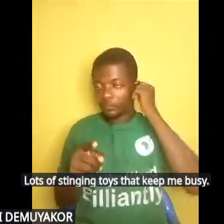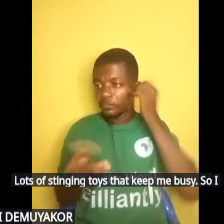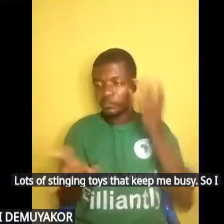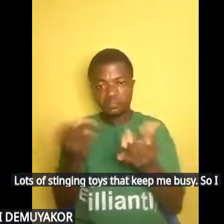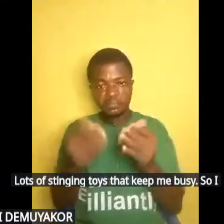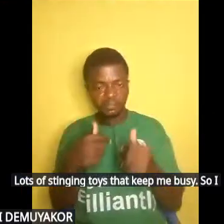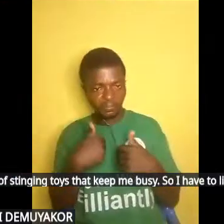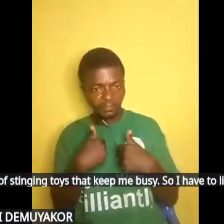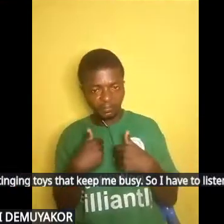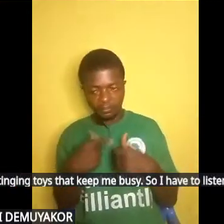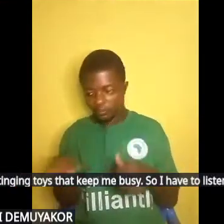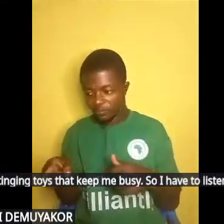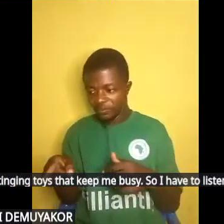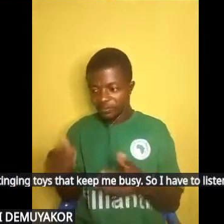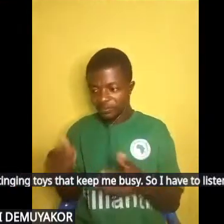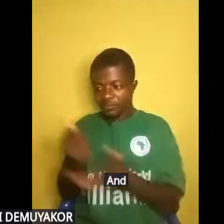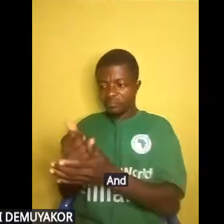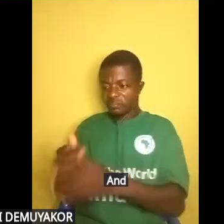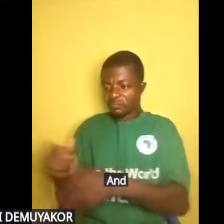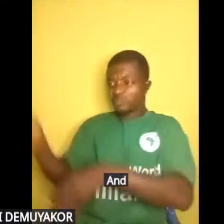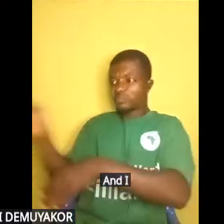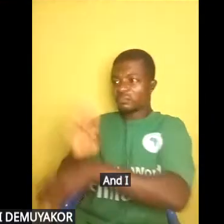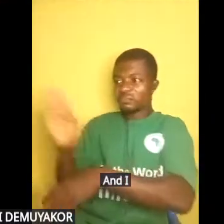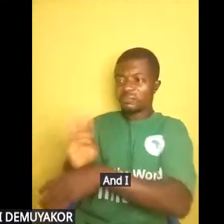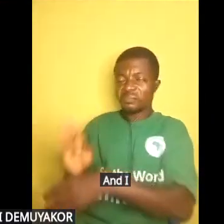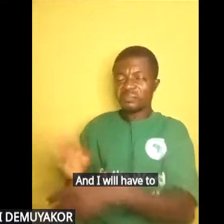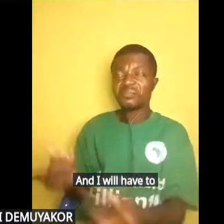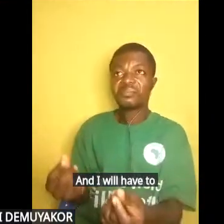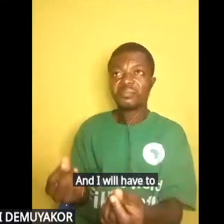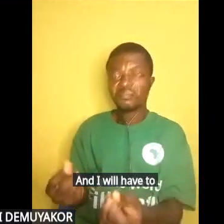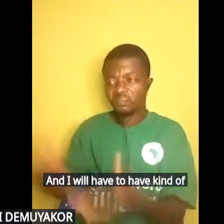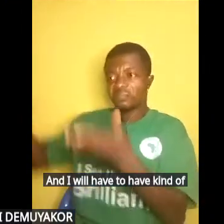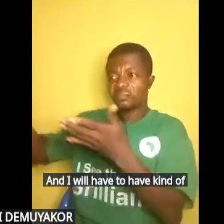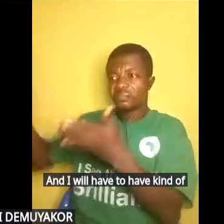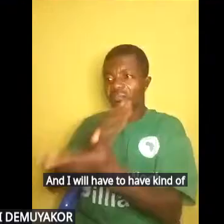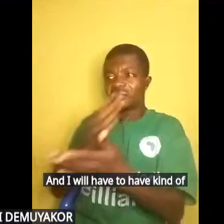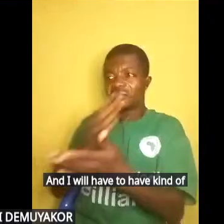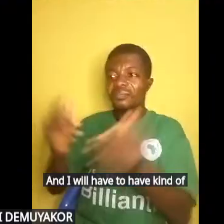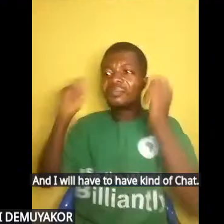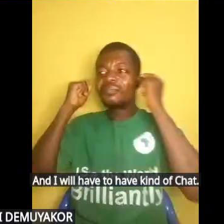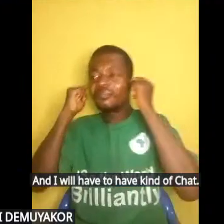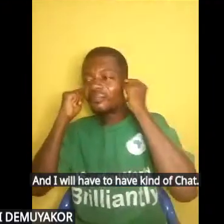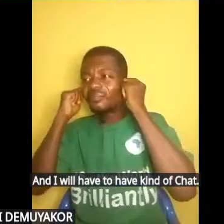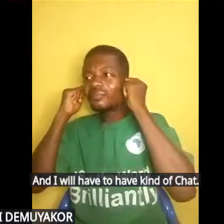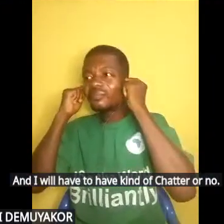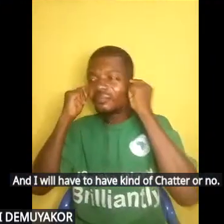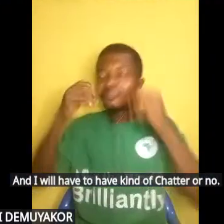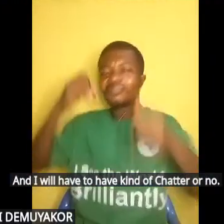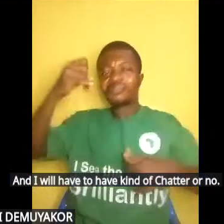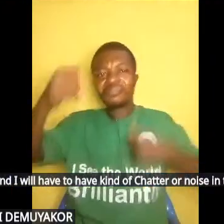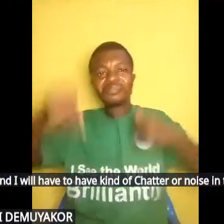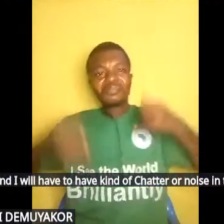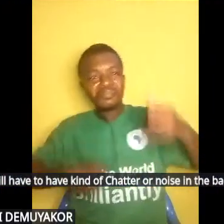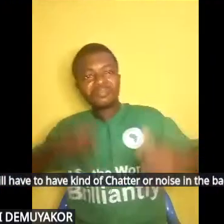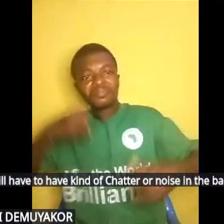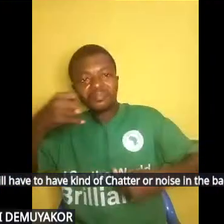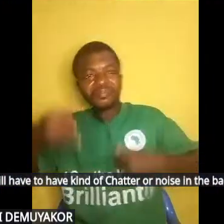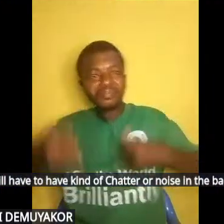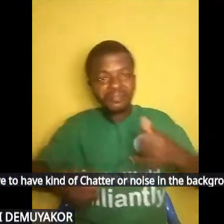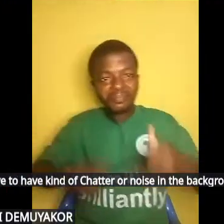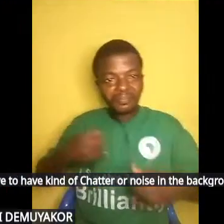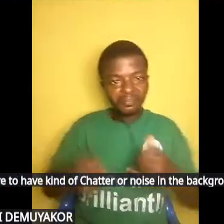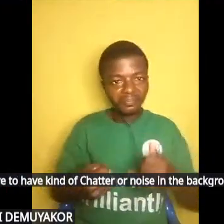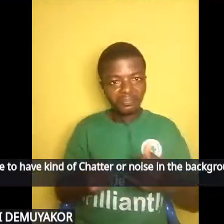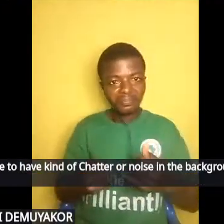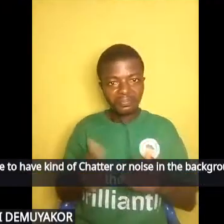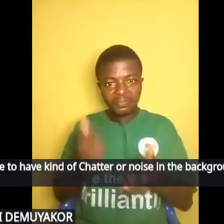listen to music, and I will have to have kind of chatter or noise in the background. And it just keeps my mind